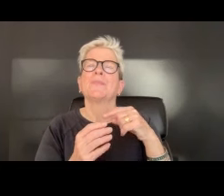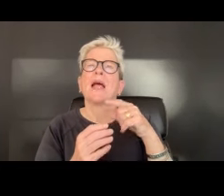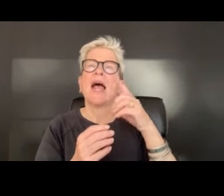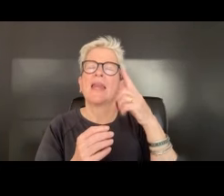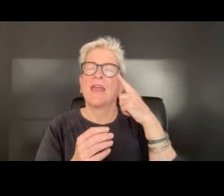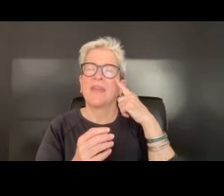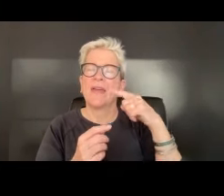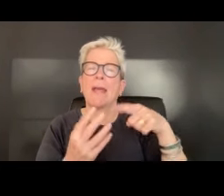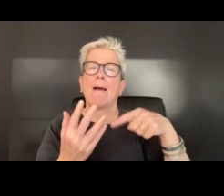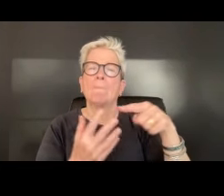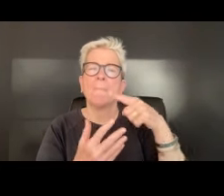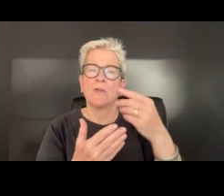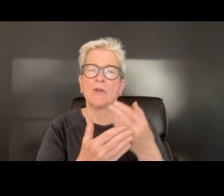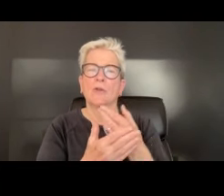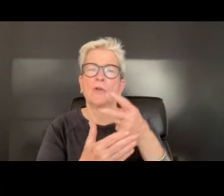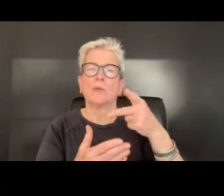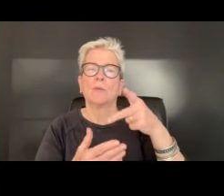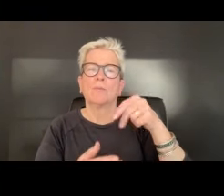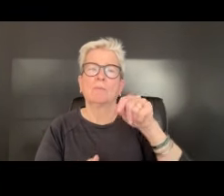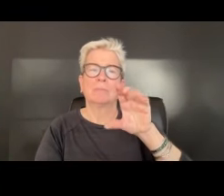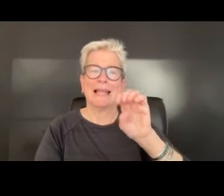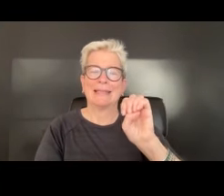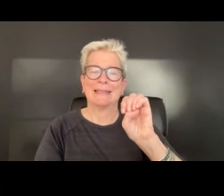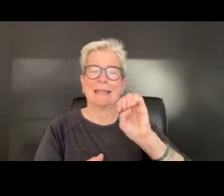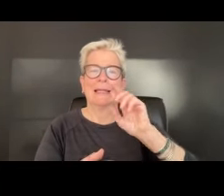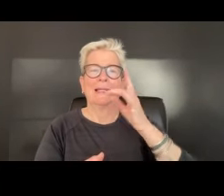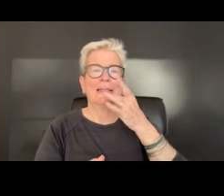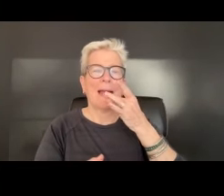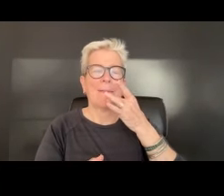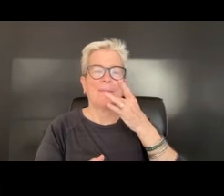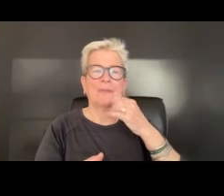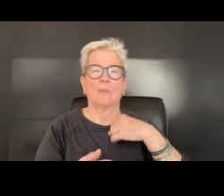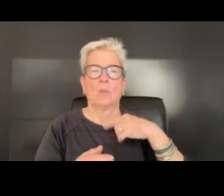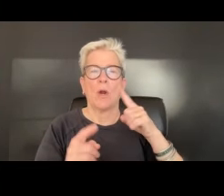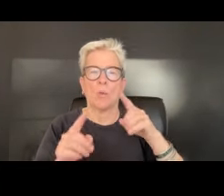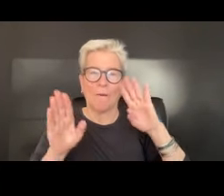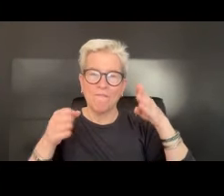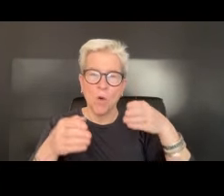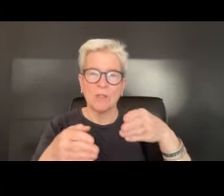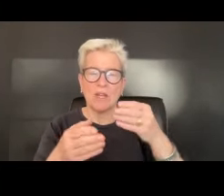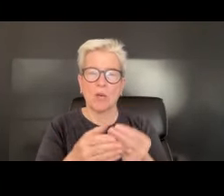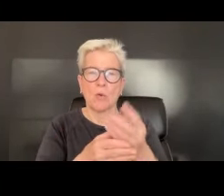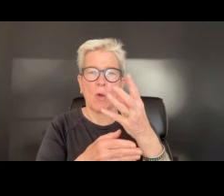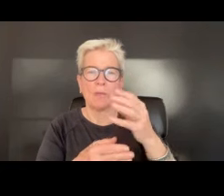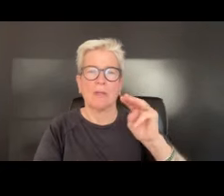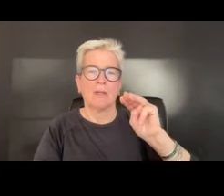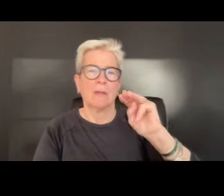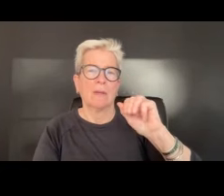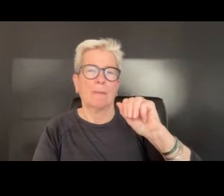the new place types where we're concentrating growth, like the Maple Leaf or other